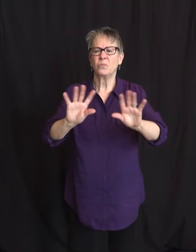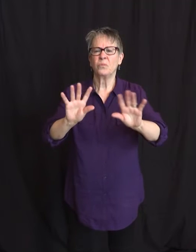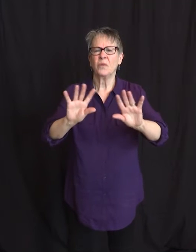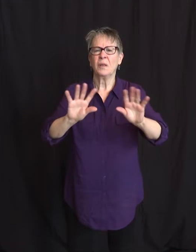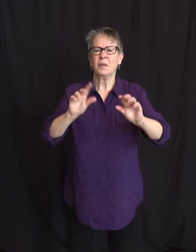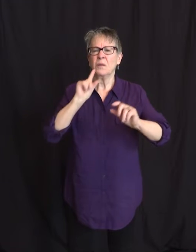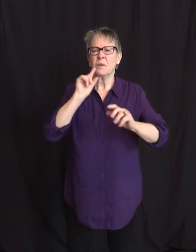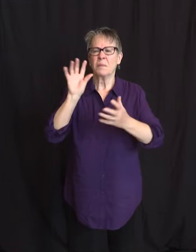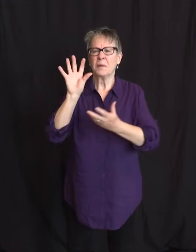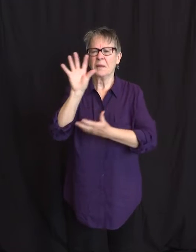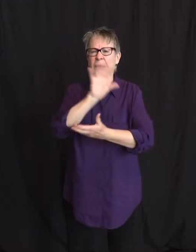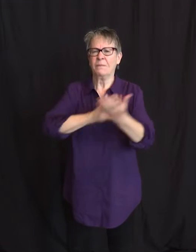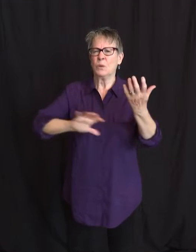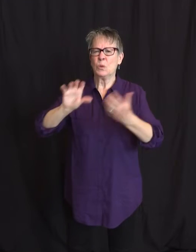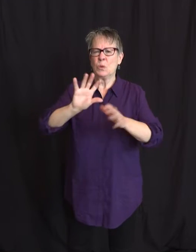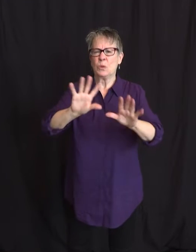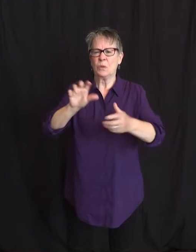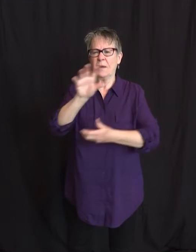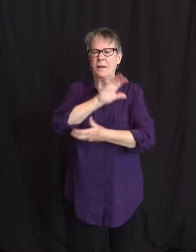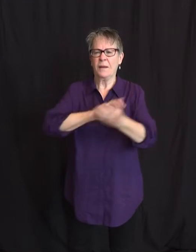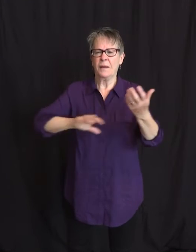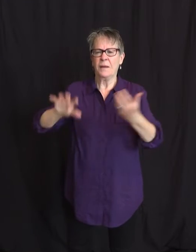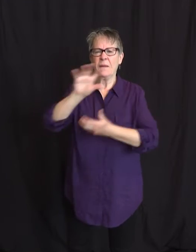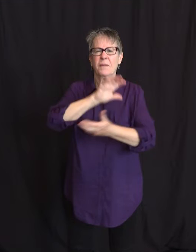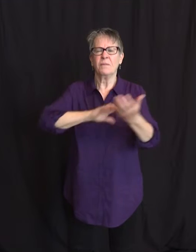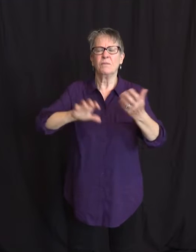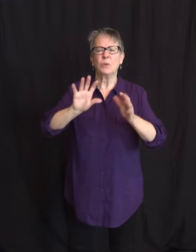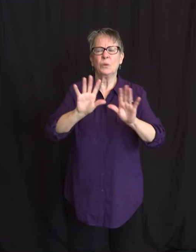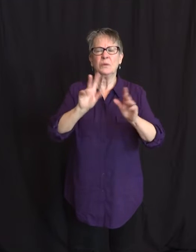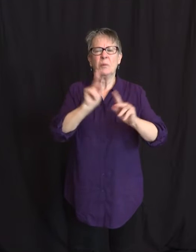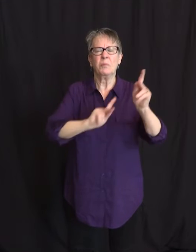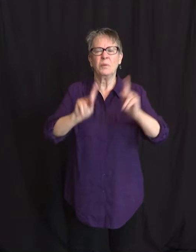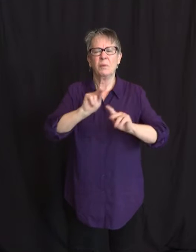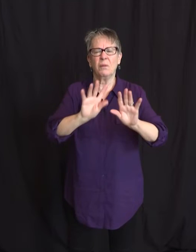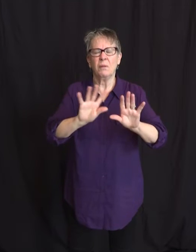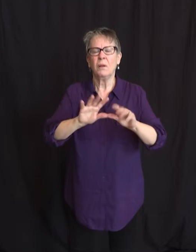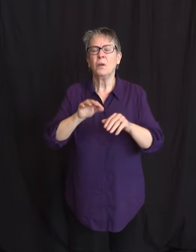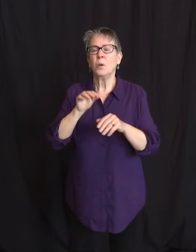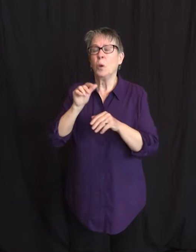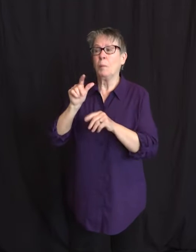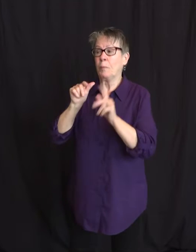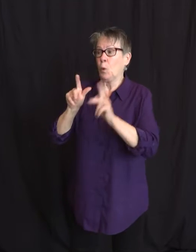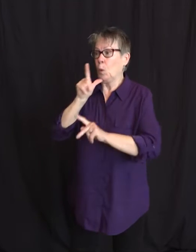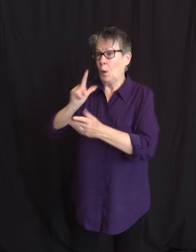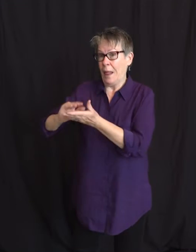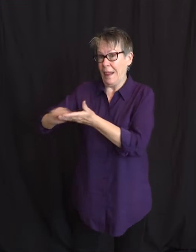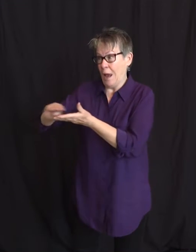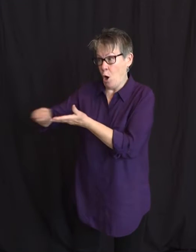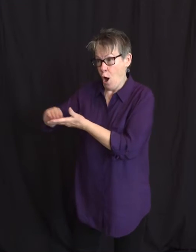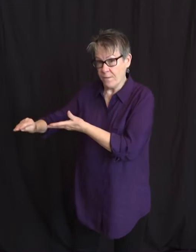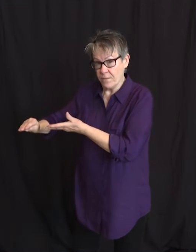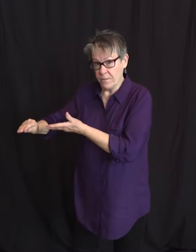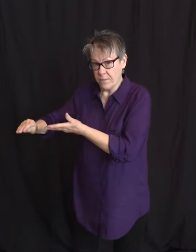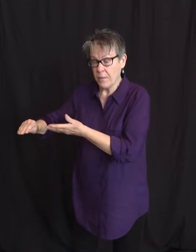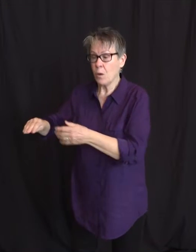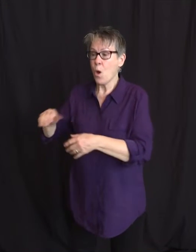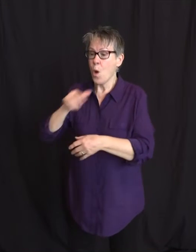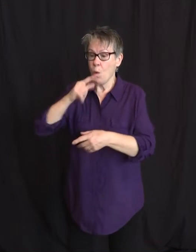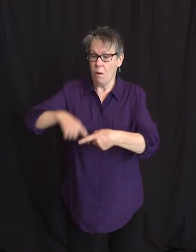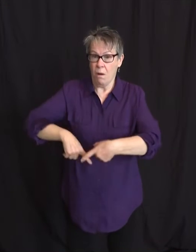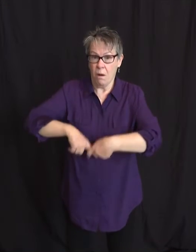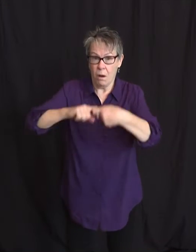I mentioned vulnerable communities, and that certainly is going to be on the list of priorities. Judy, anything on that, as well as